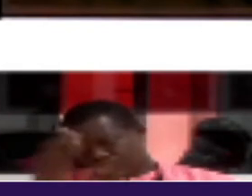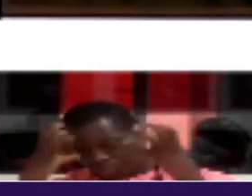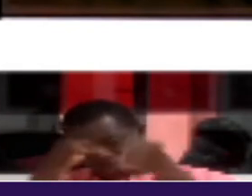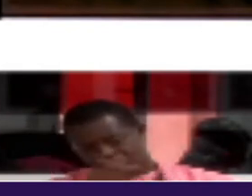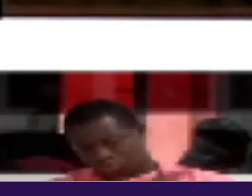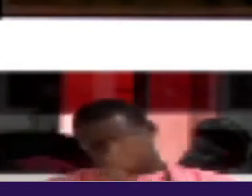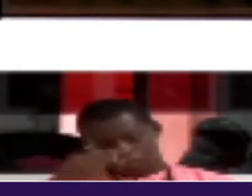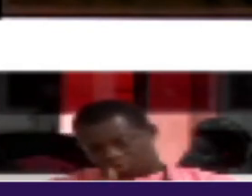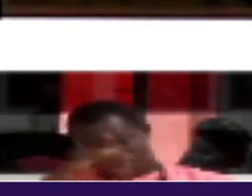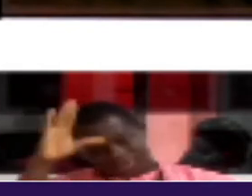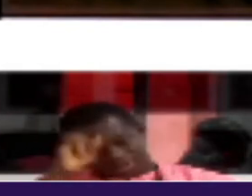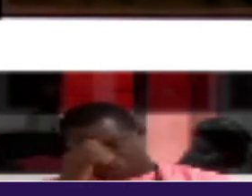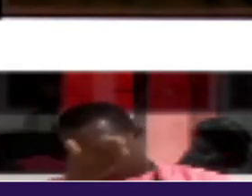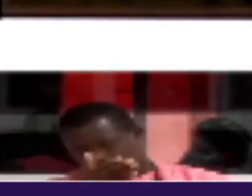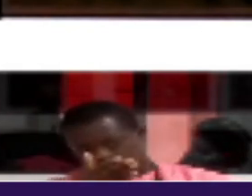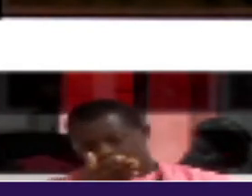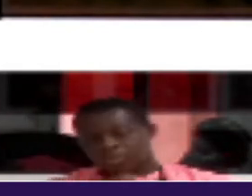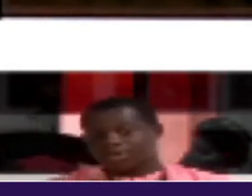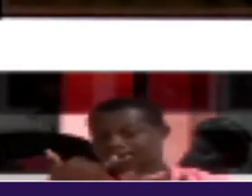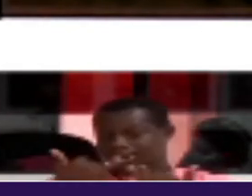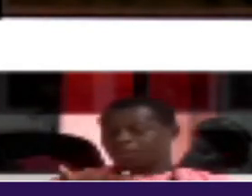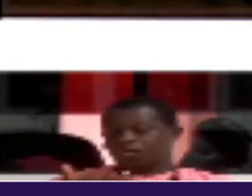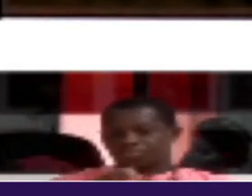you. But from now on,